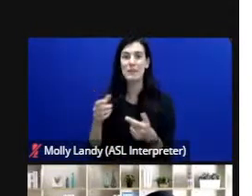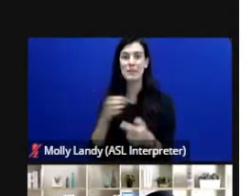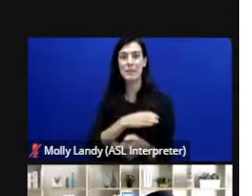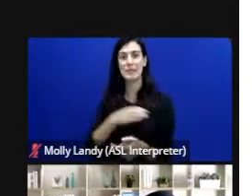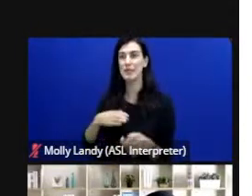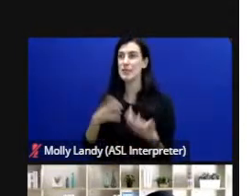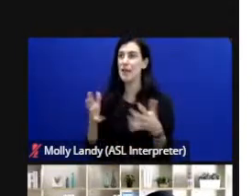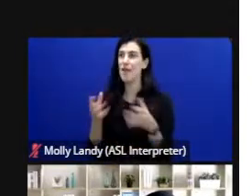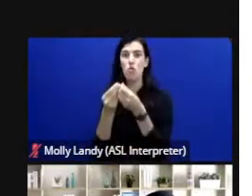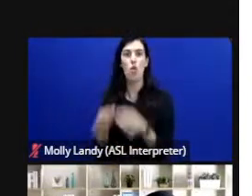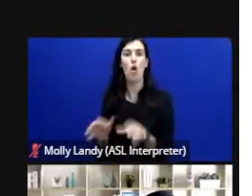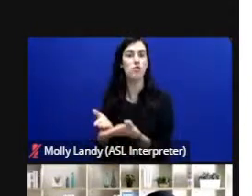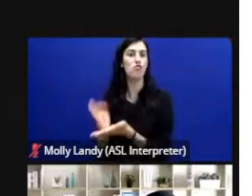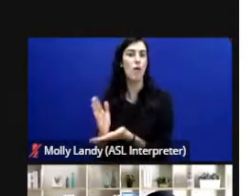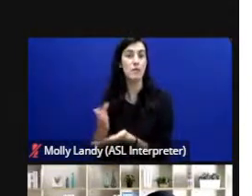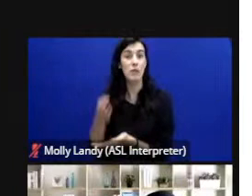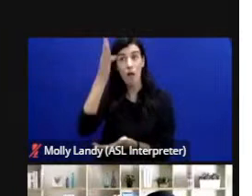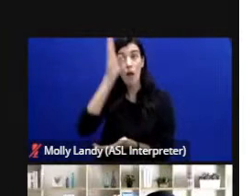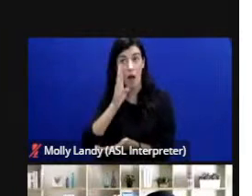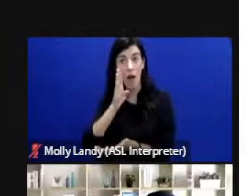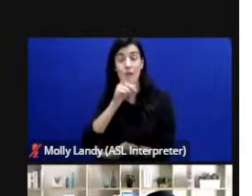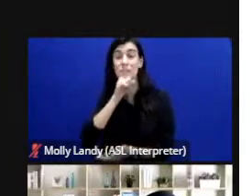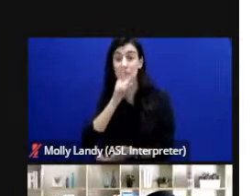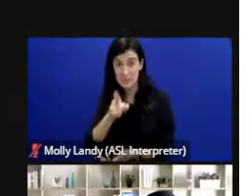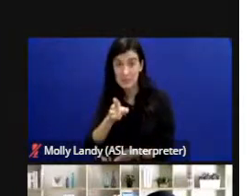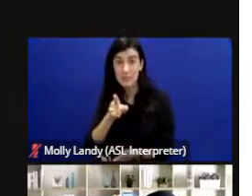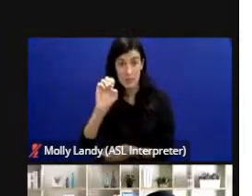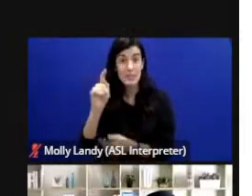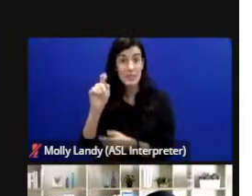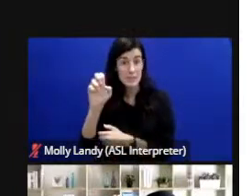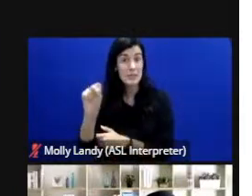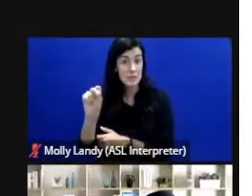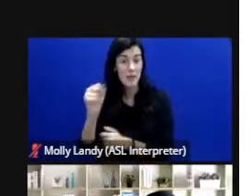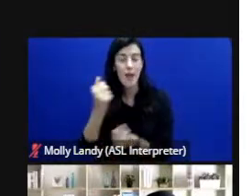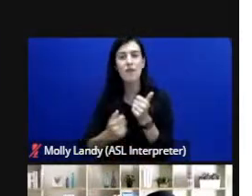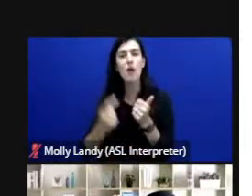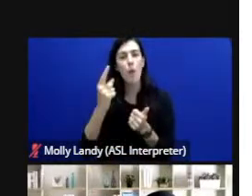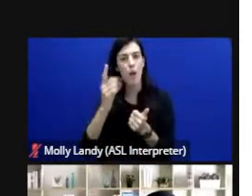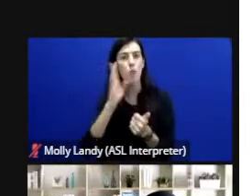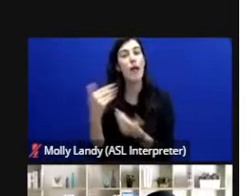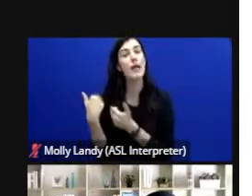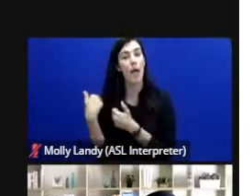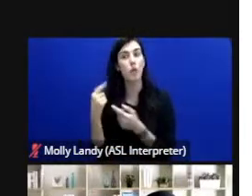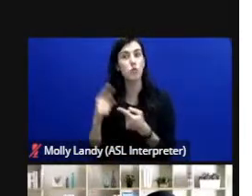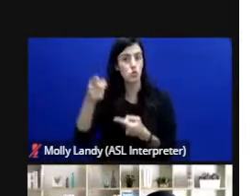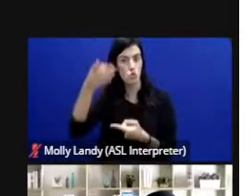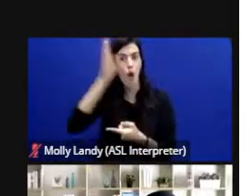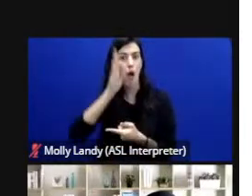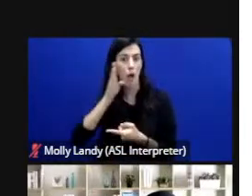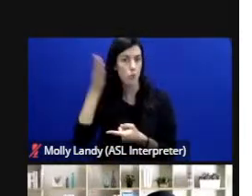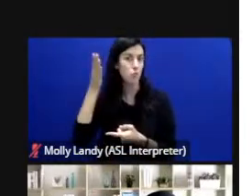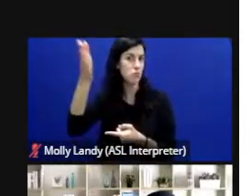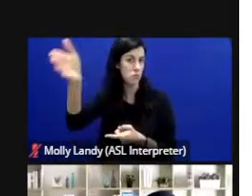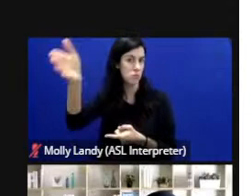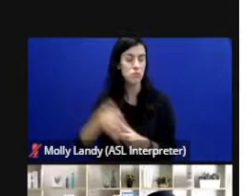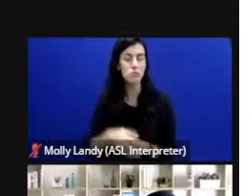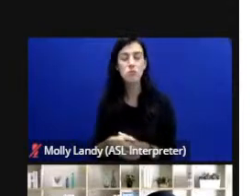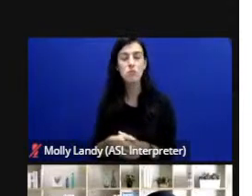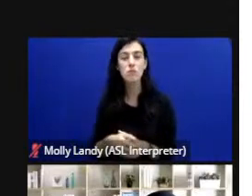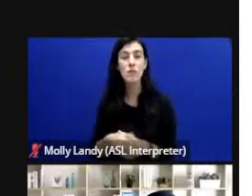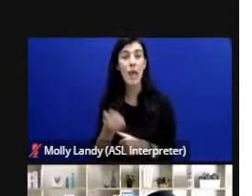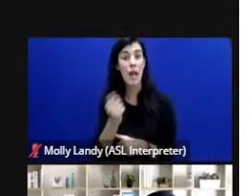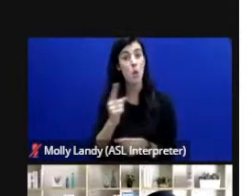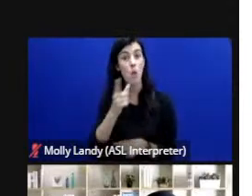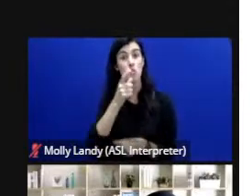rights. God does exist, and everybody will account to God when the day comes. Anybody who is taking